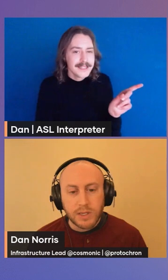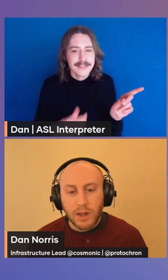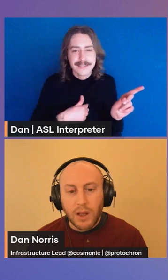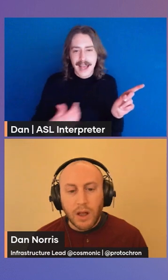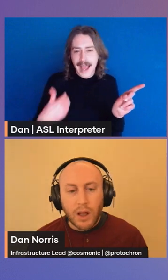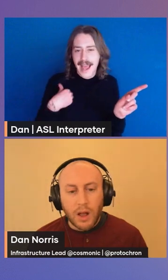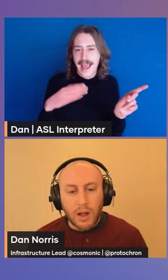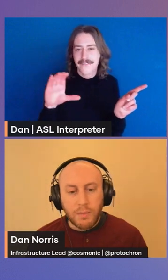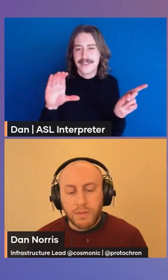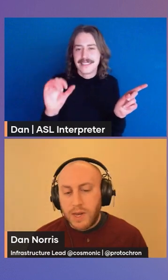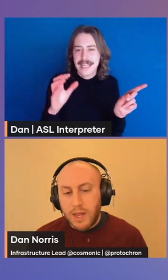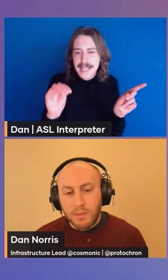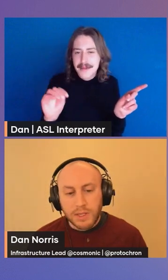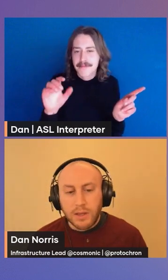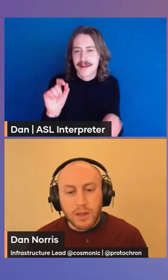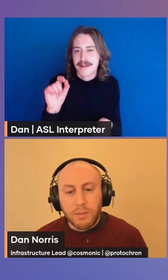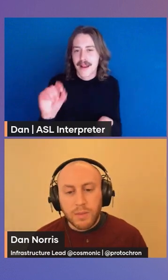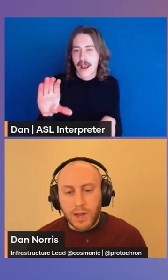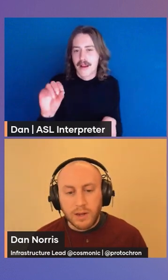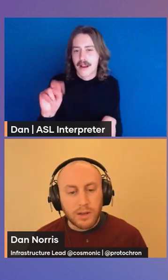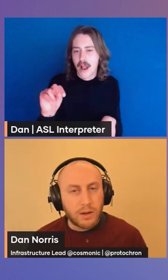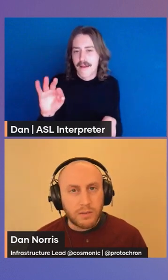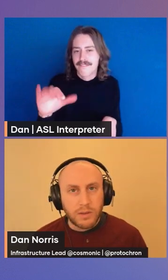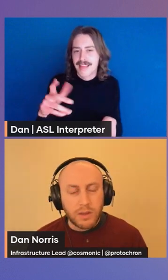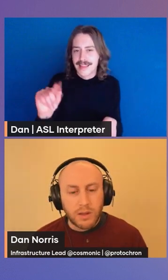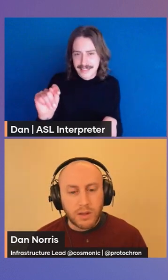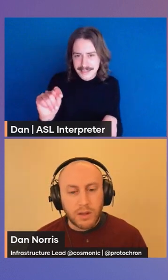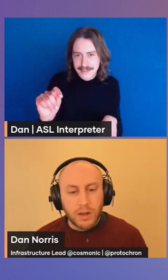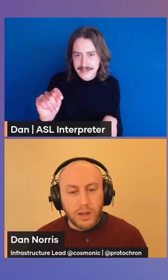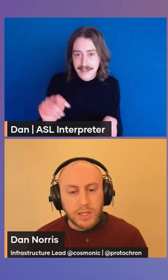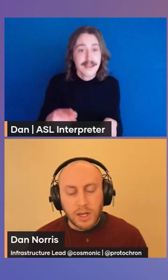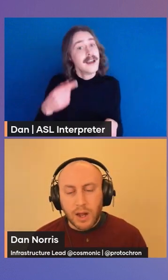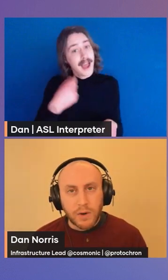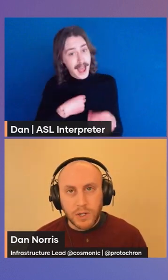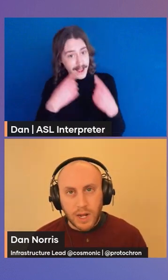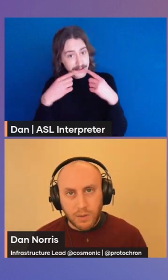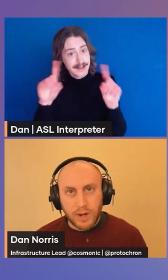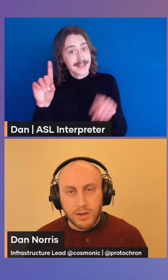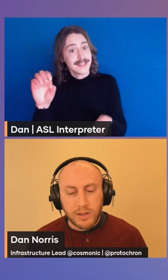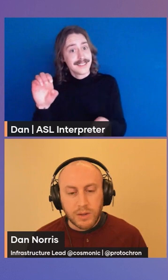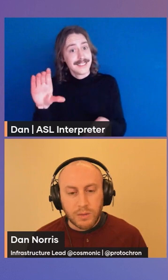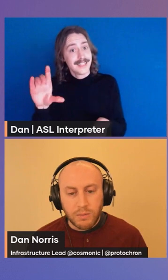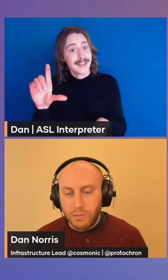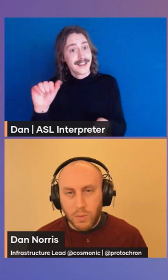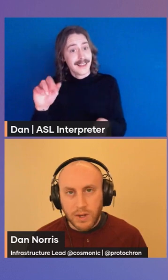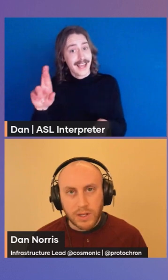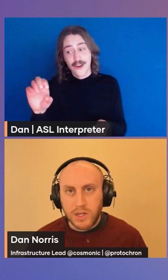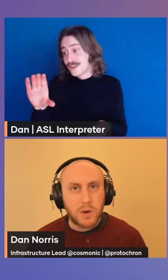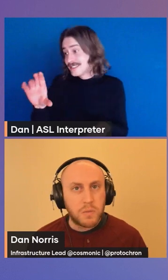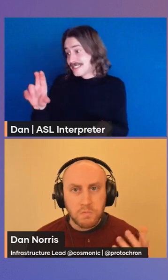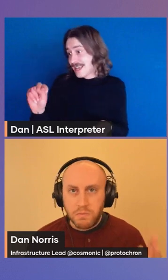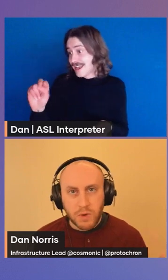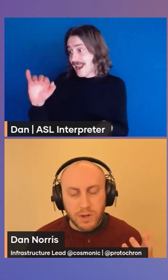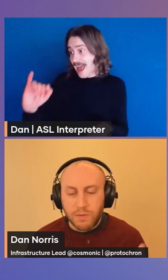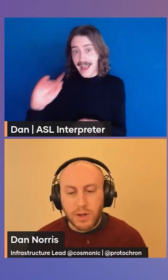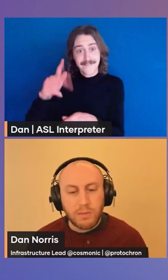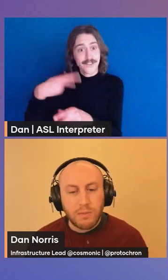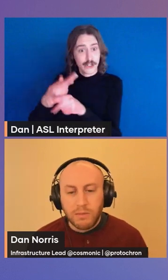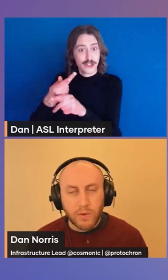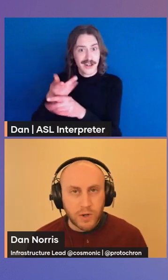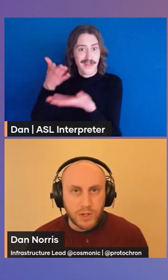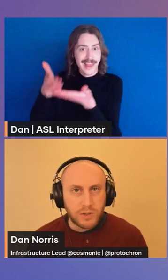list. The name is Cilium. I declare the CNI version outright, so 1.0. There are